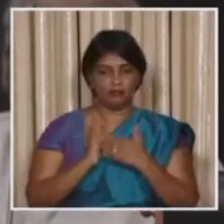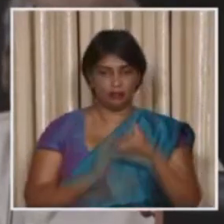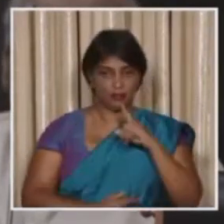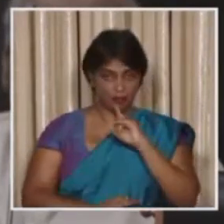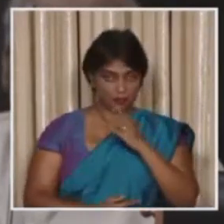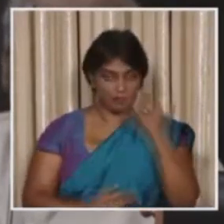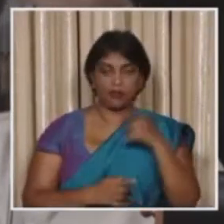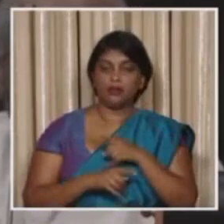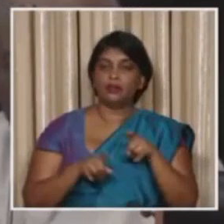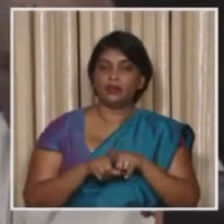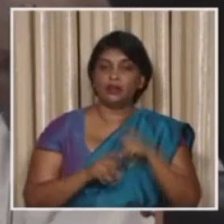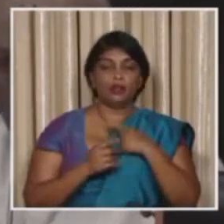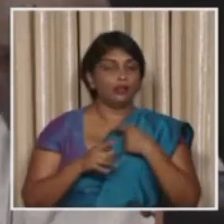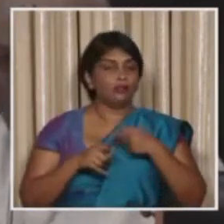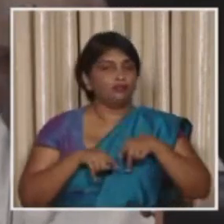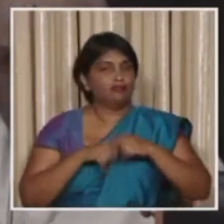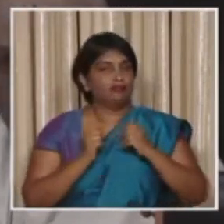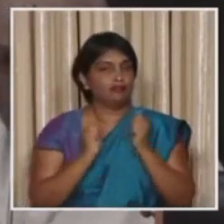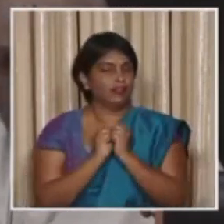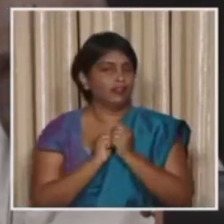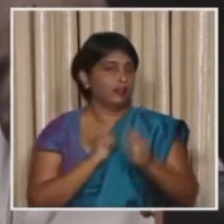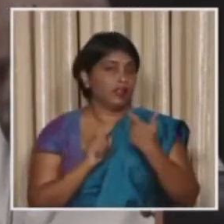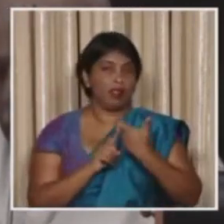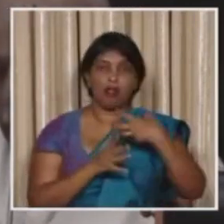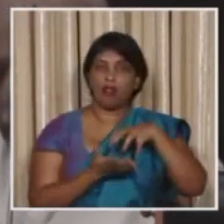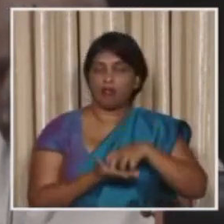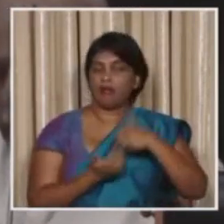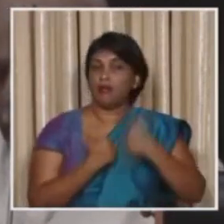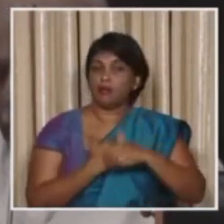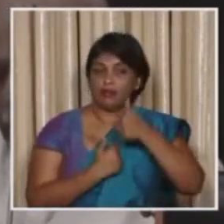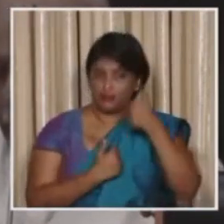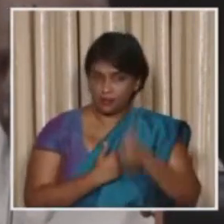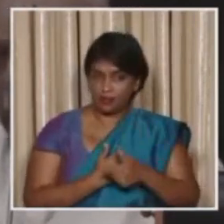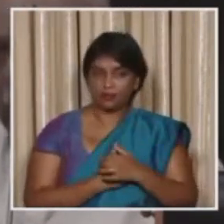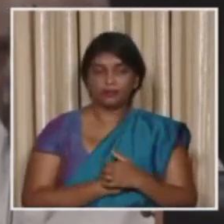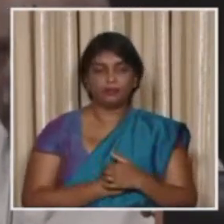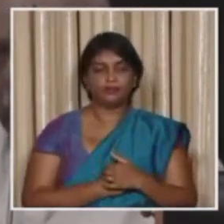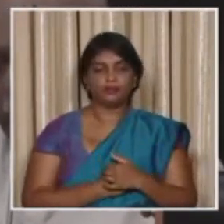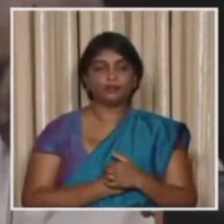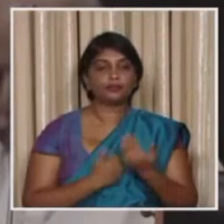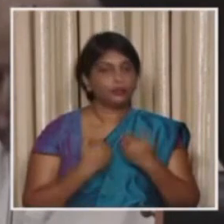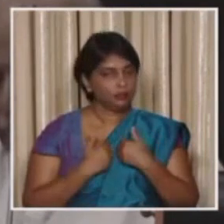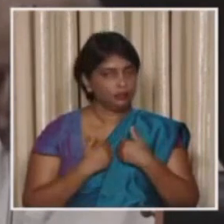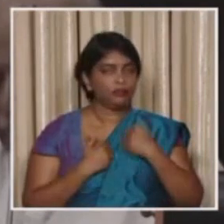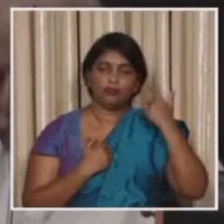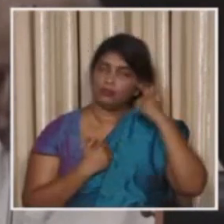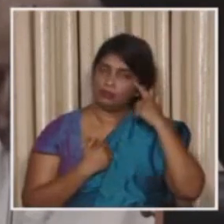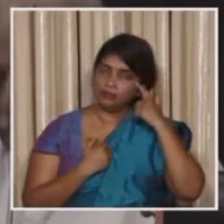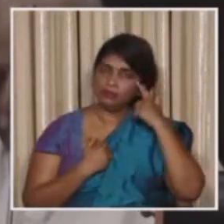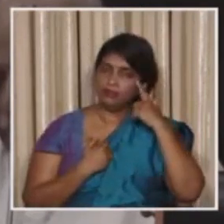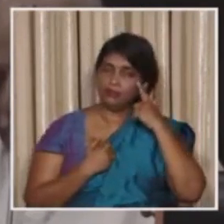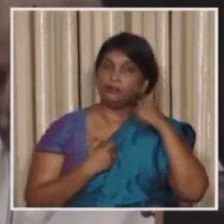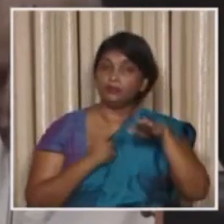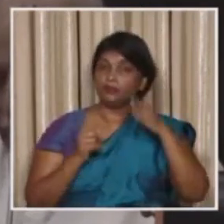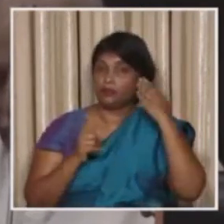zone should be created. The port therefore will also be connected, and we are planning to establish a joint task force for this